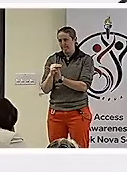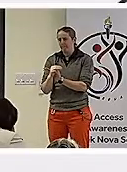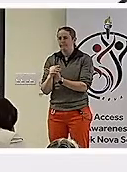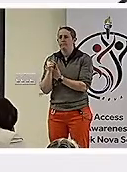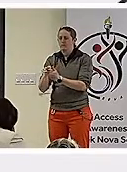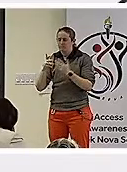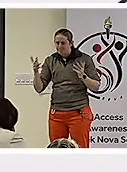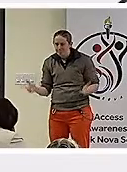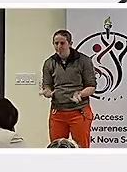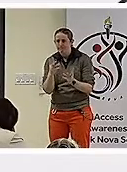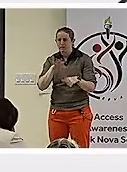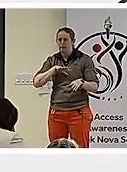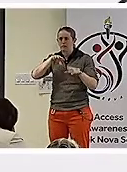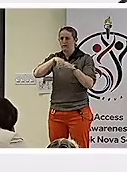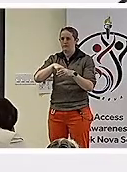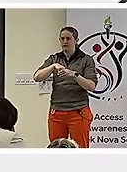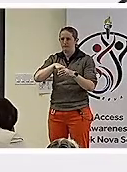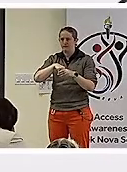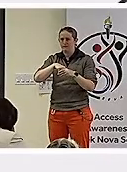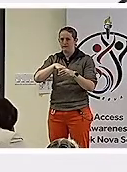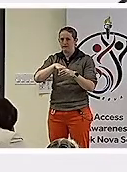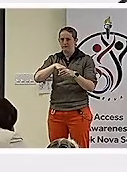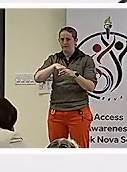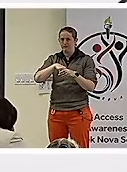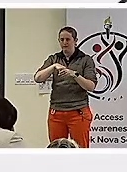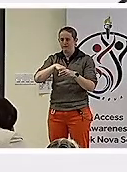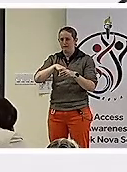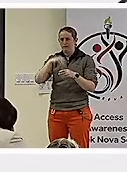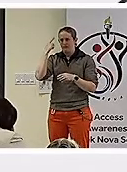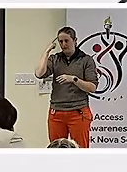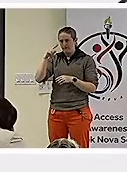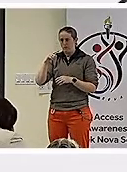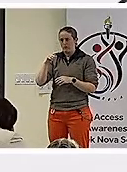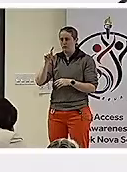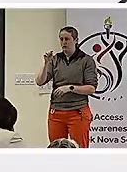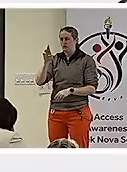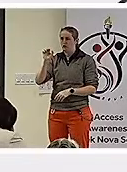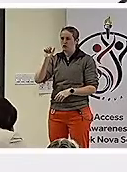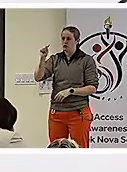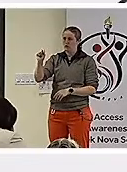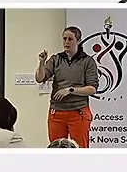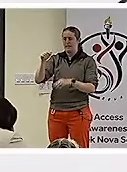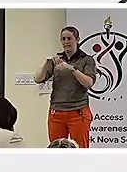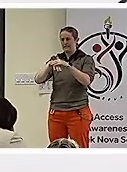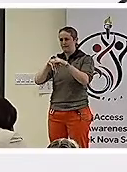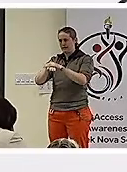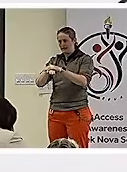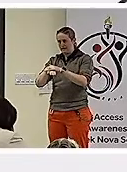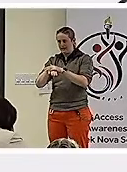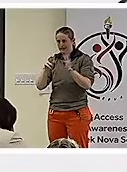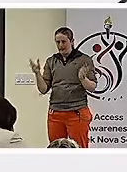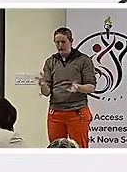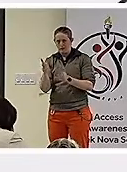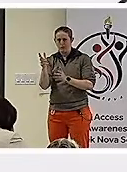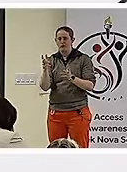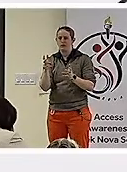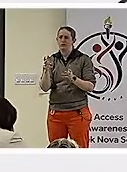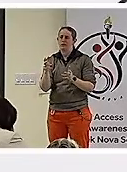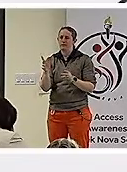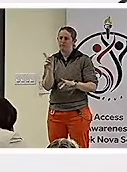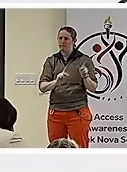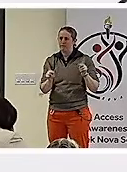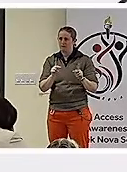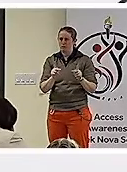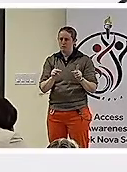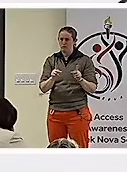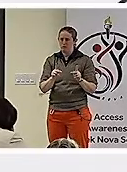inclusive participation through initiatives such as Treat Accessibility, encouraging residents to make neighborhood transitions